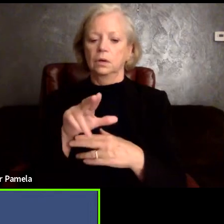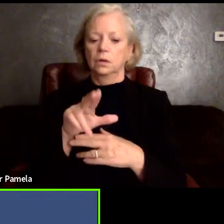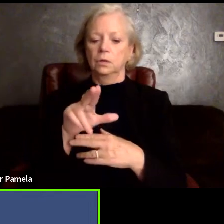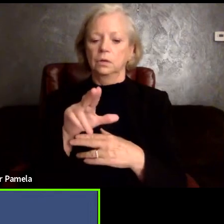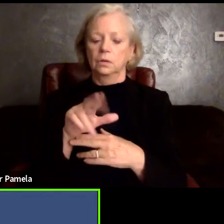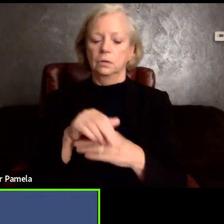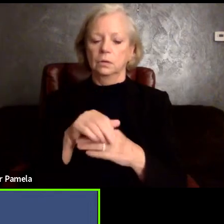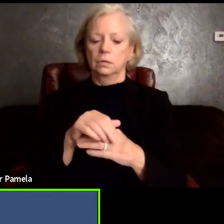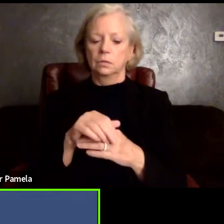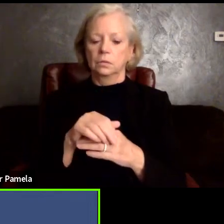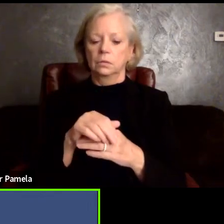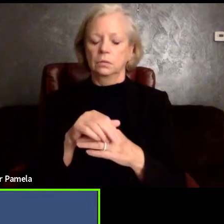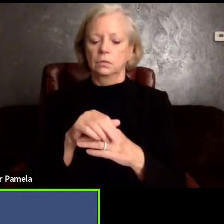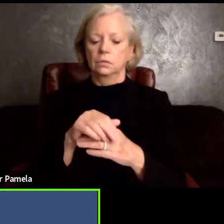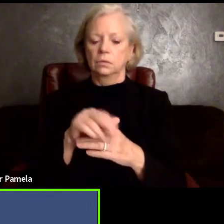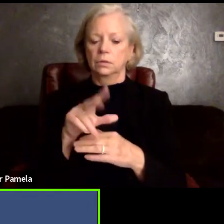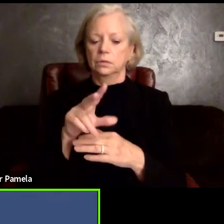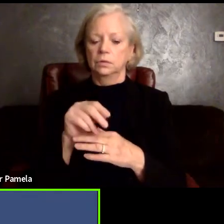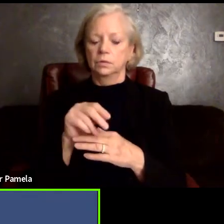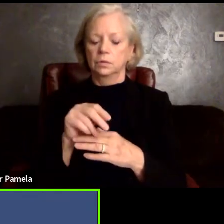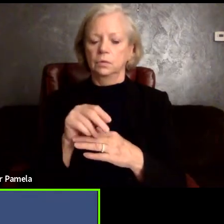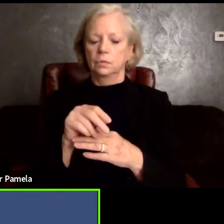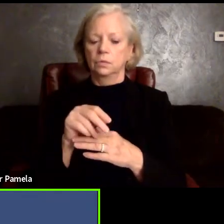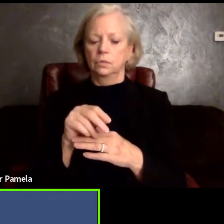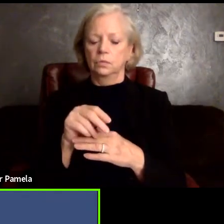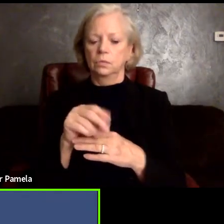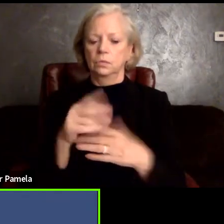health officer order requiring proof of